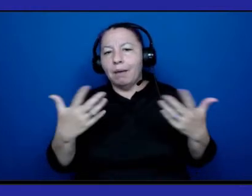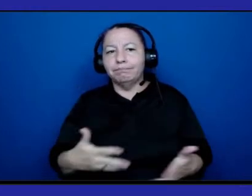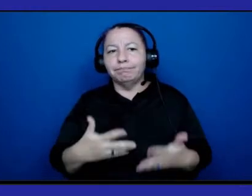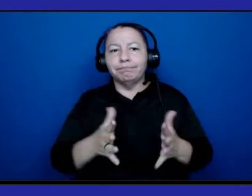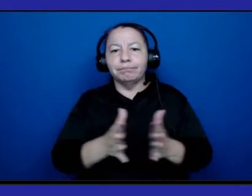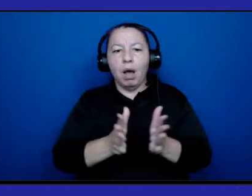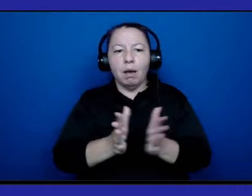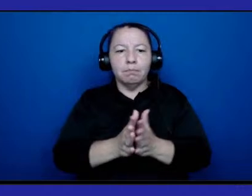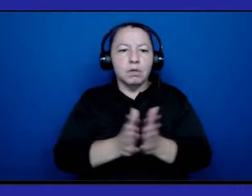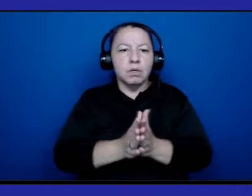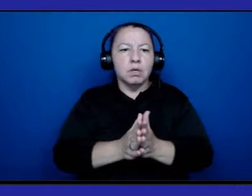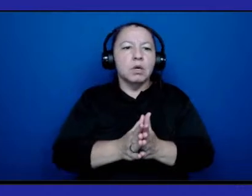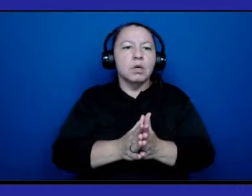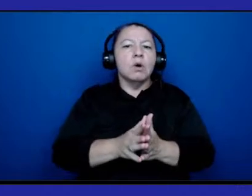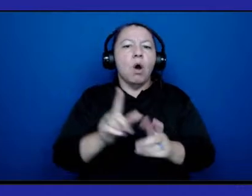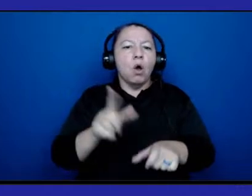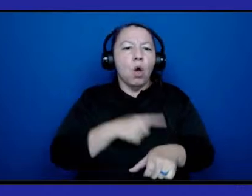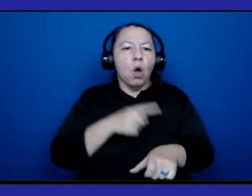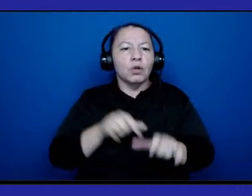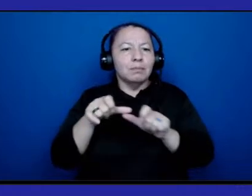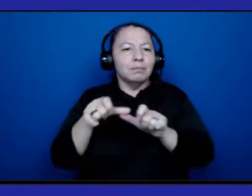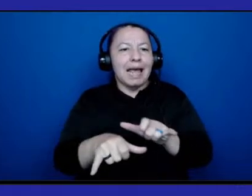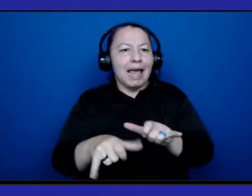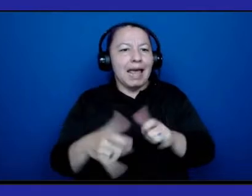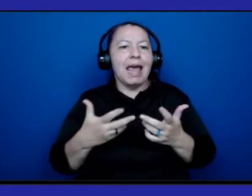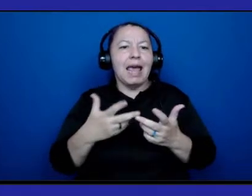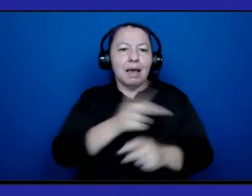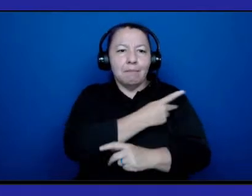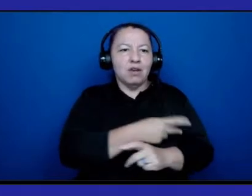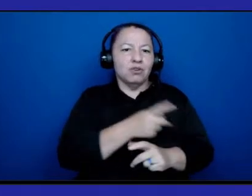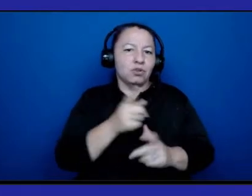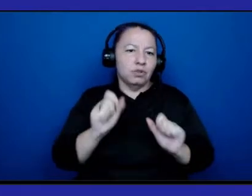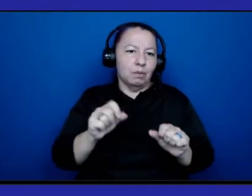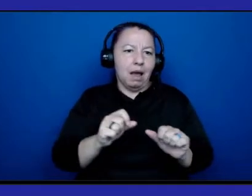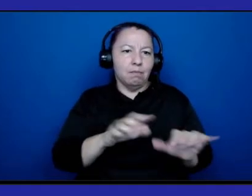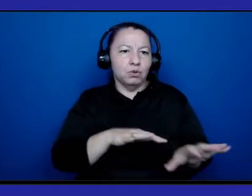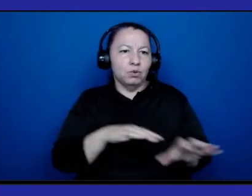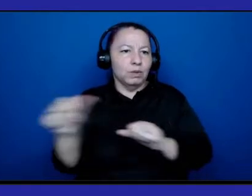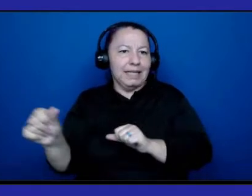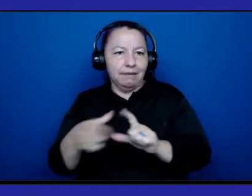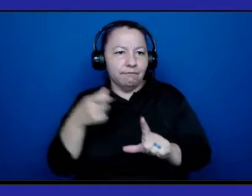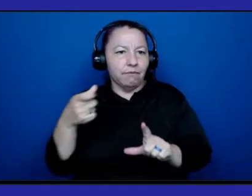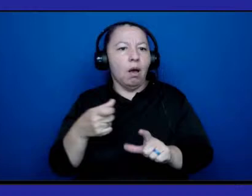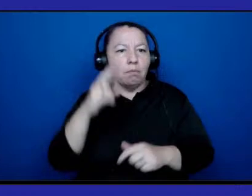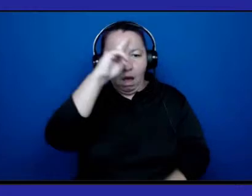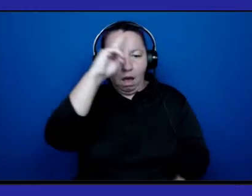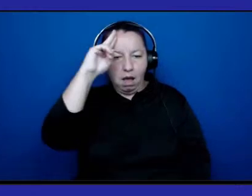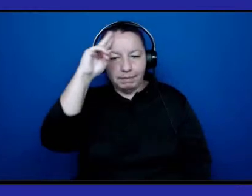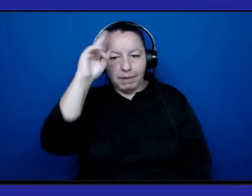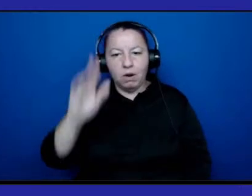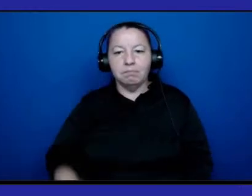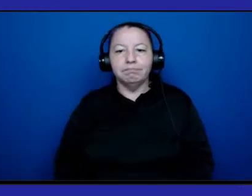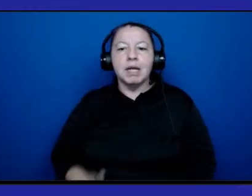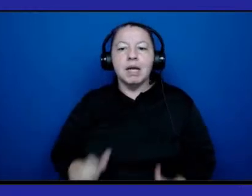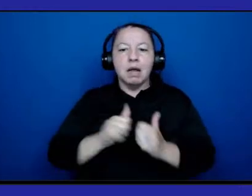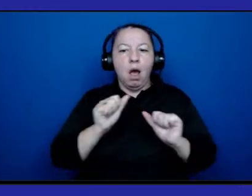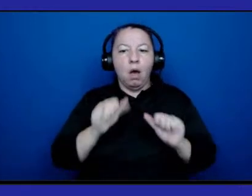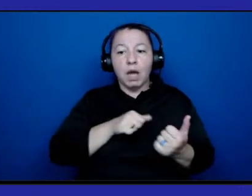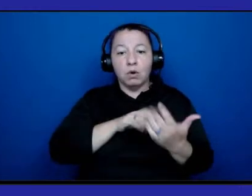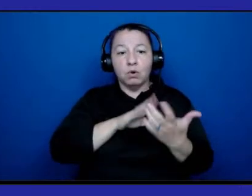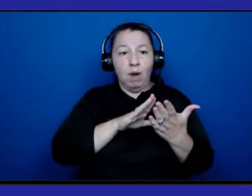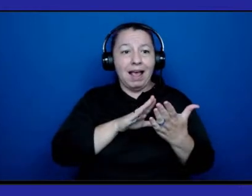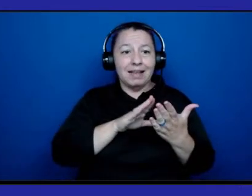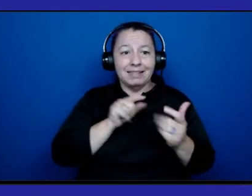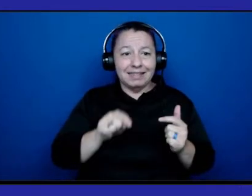staying patients for us to be able to discharge out of the hospital. So the way to address this seemingly